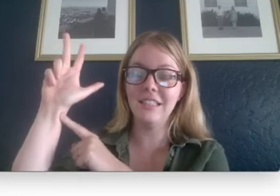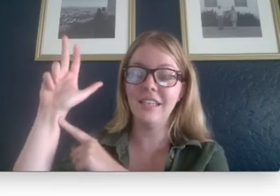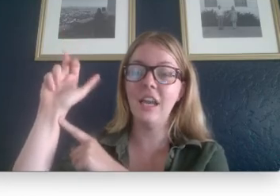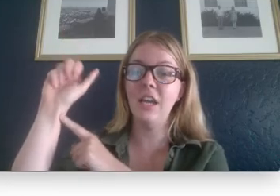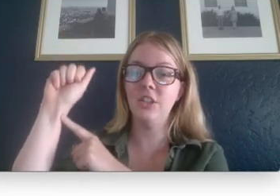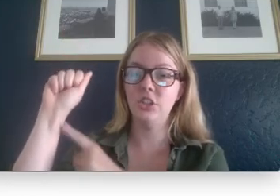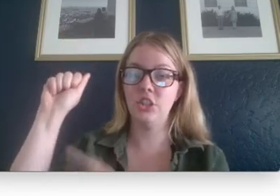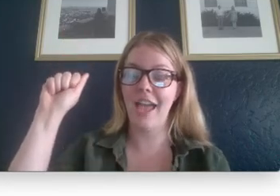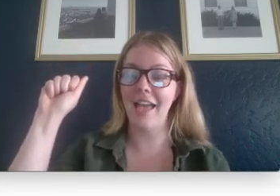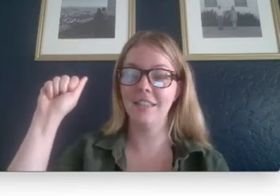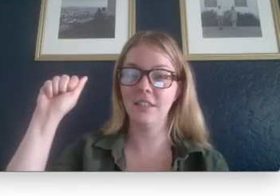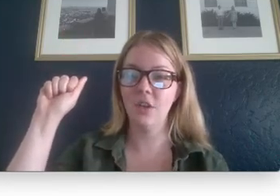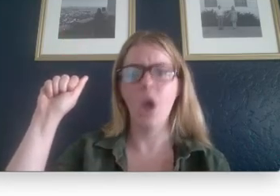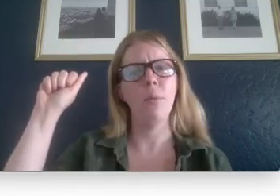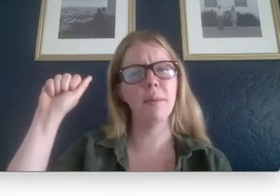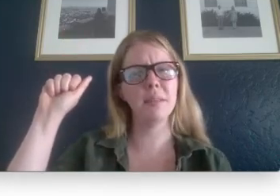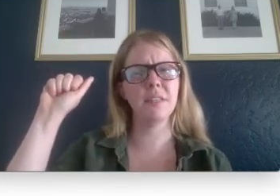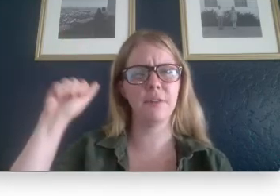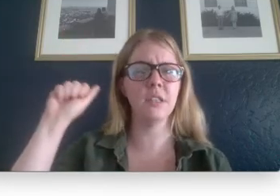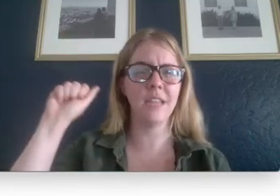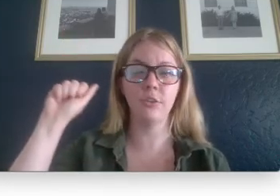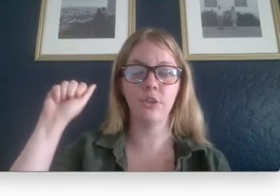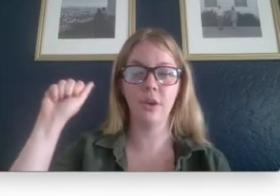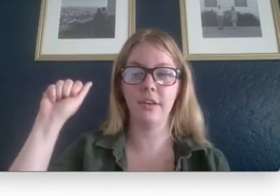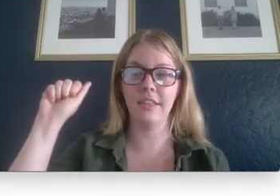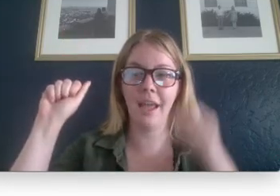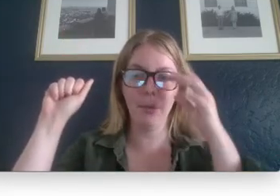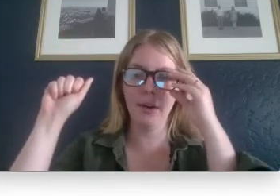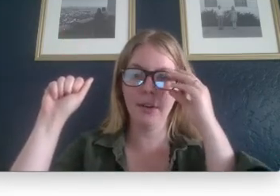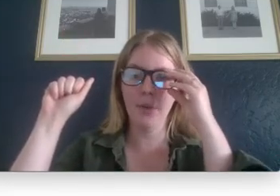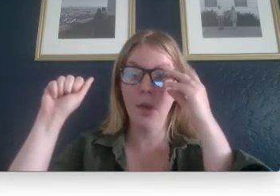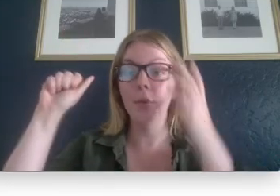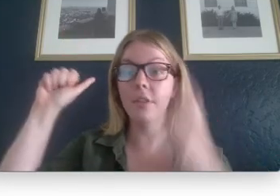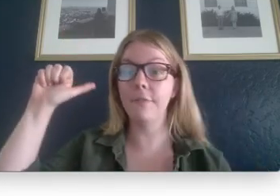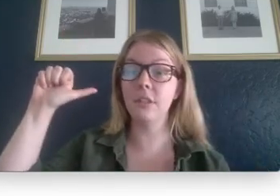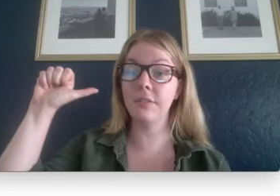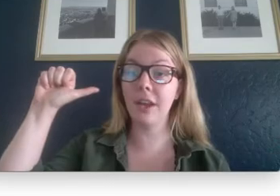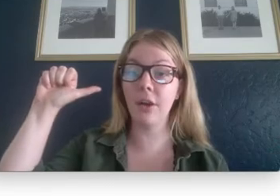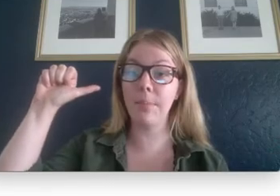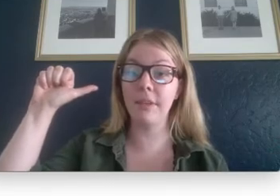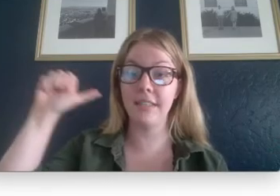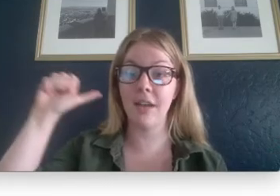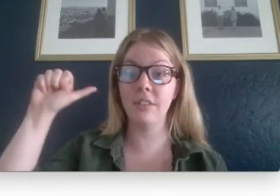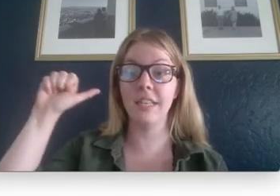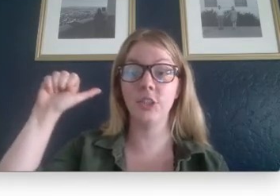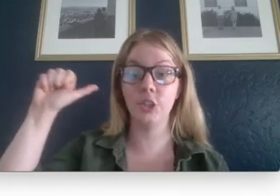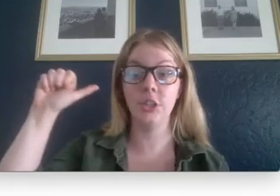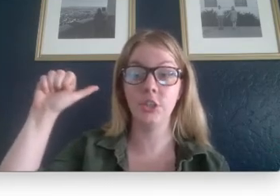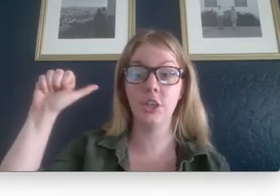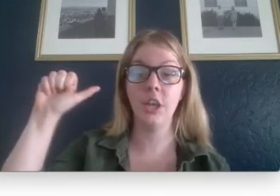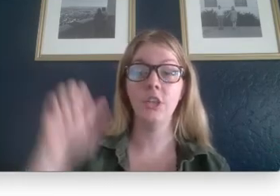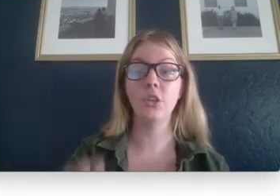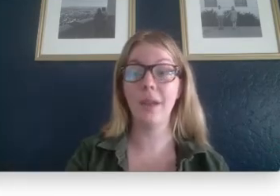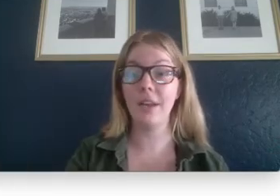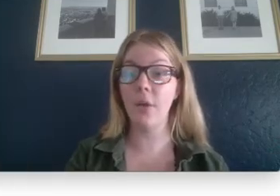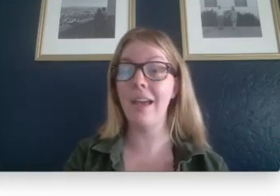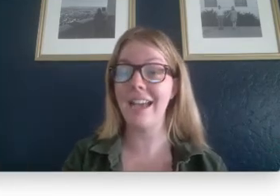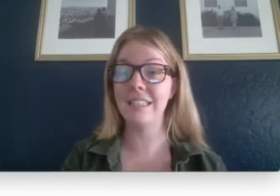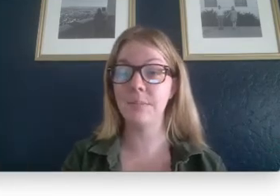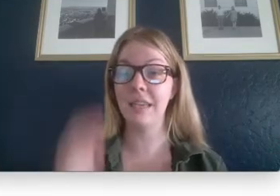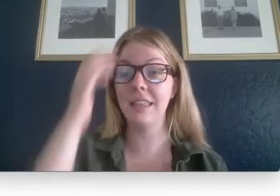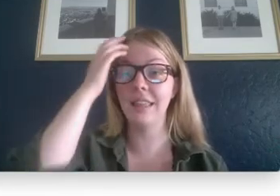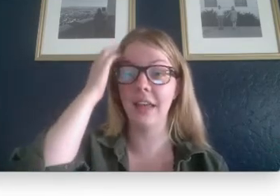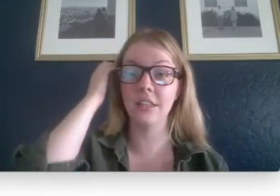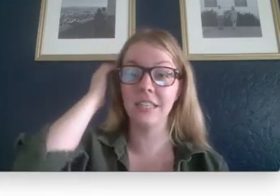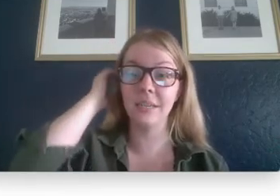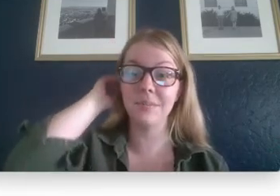Ch-a-t. Chat. What was the first sound you heard in that word? Well, the first finger I put down said ch-ch, so I know it has to